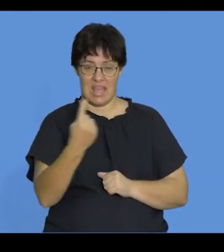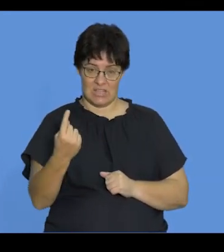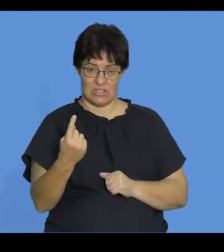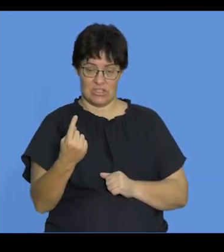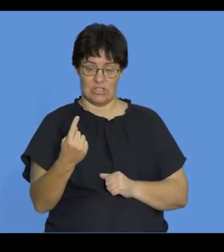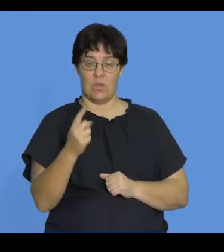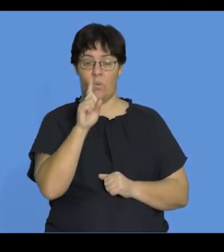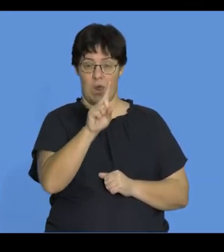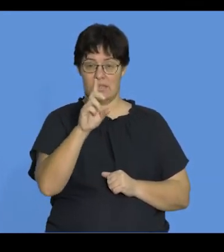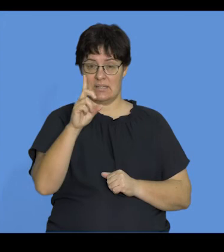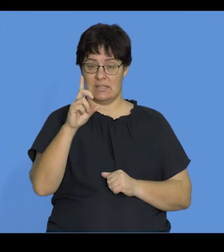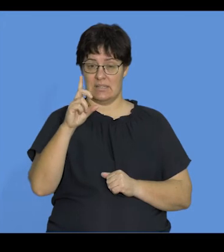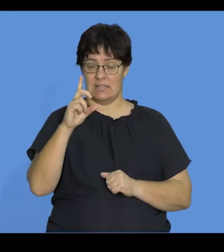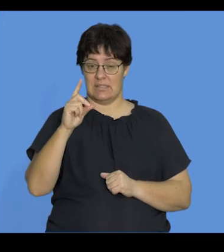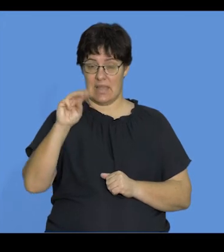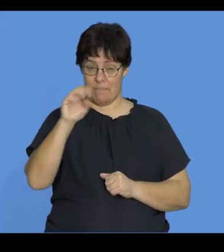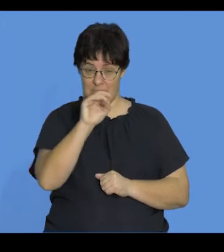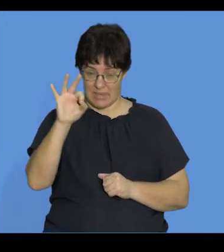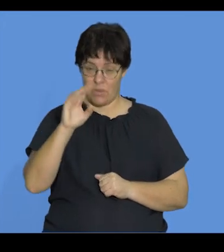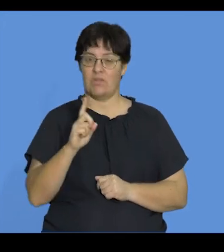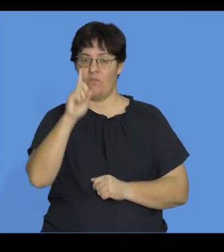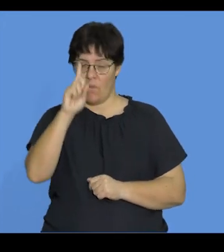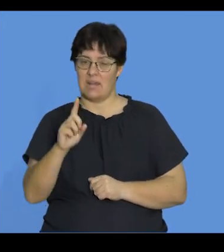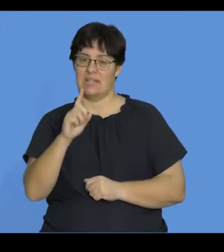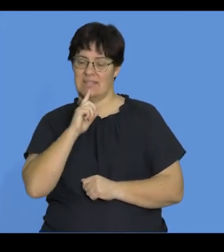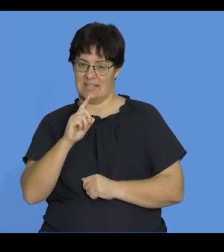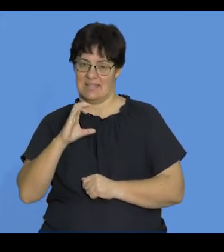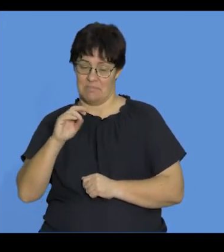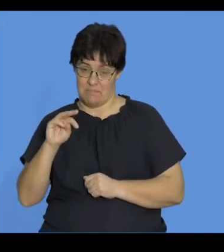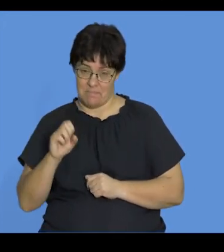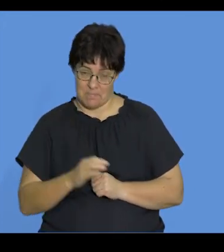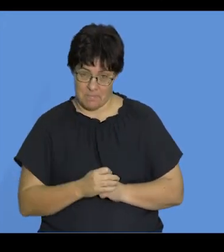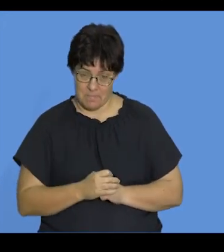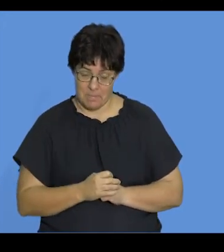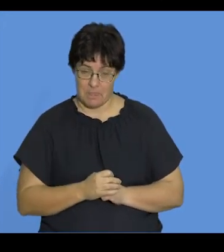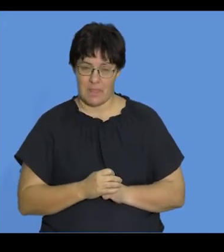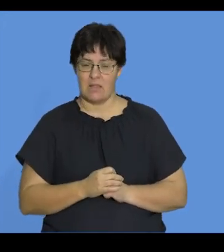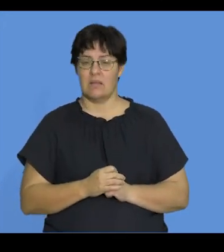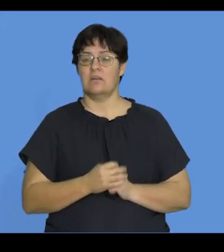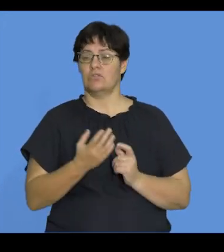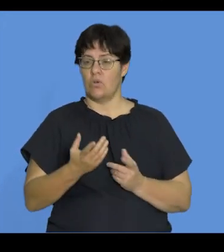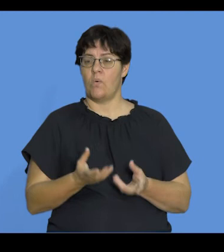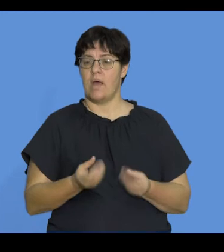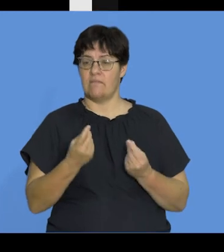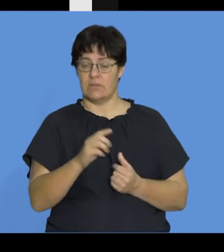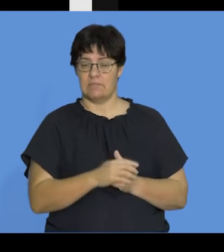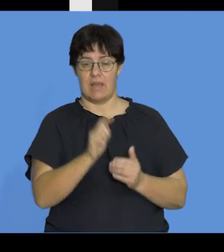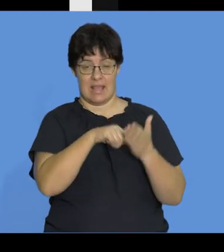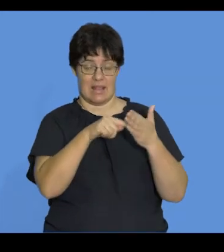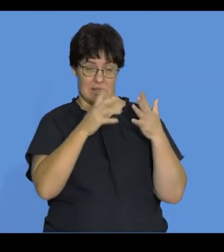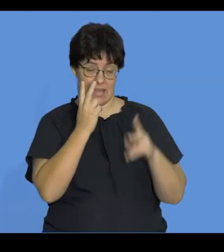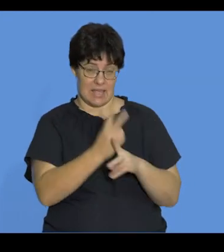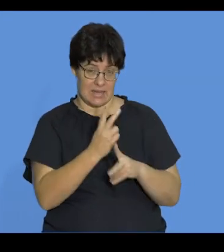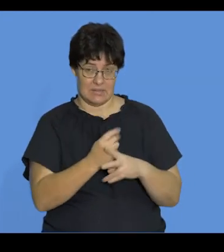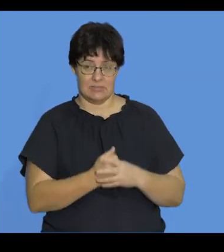cubic decimeter, there is 1,000 cubic centimeters. So what's the concentration of potassium sulfate? Okay, we'll go to our calculator